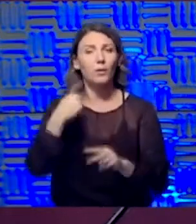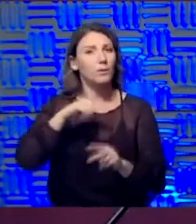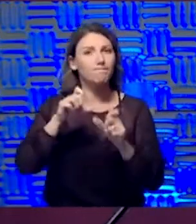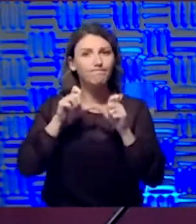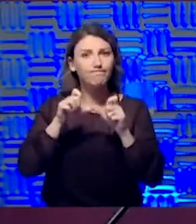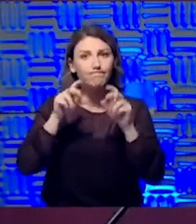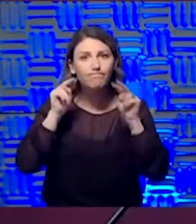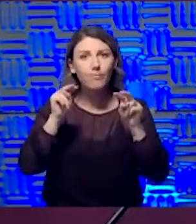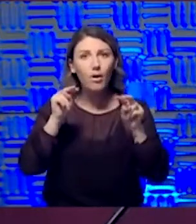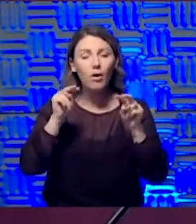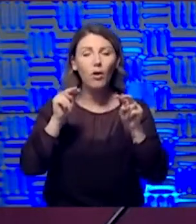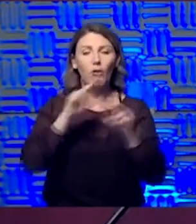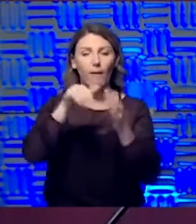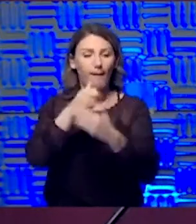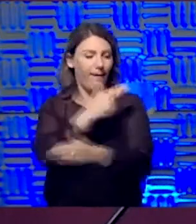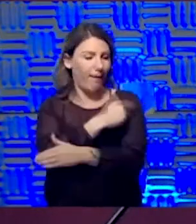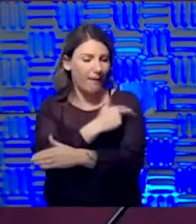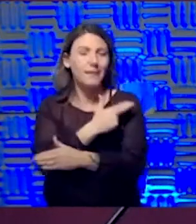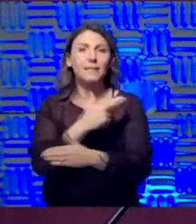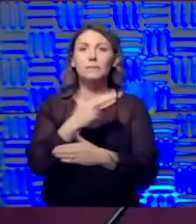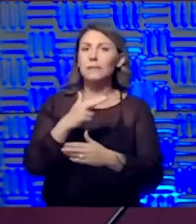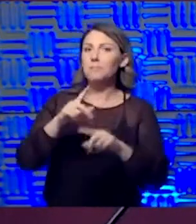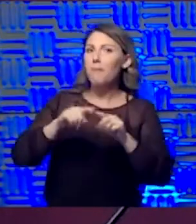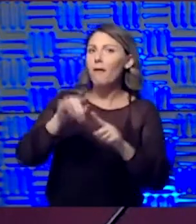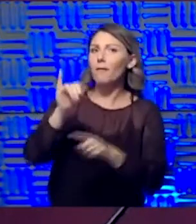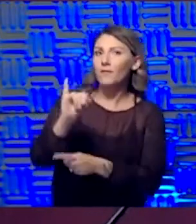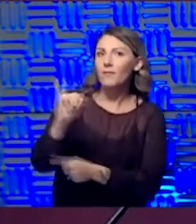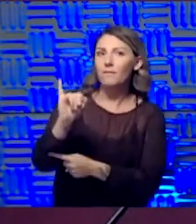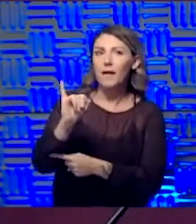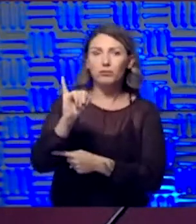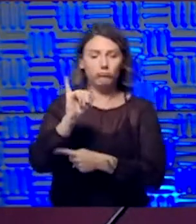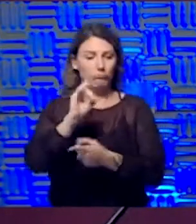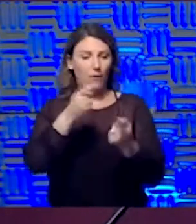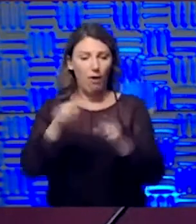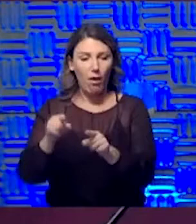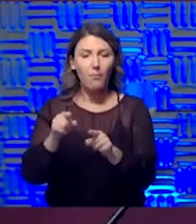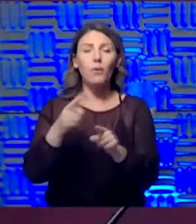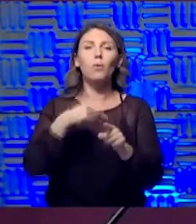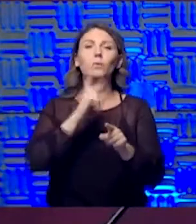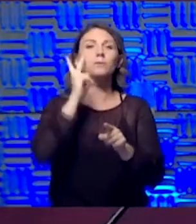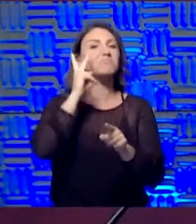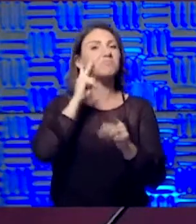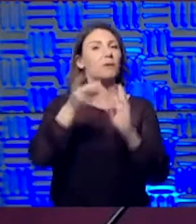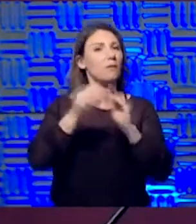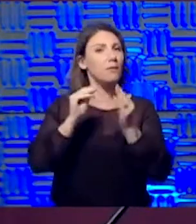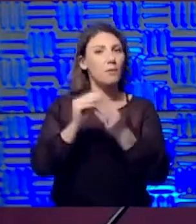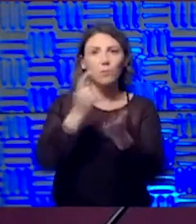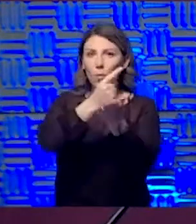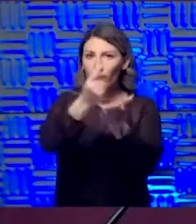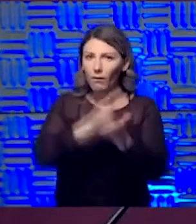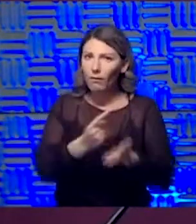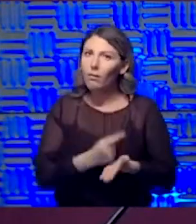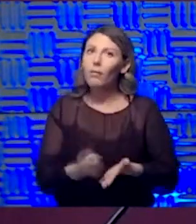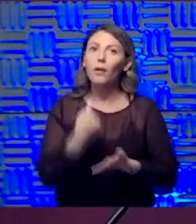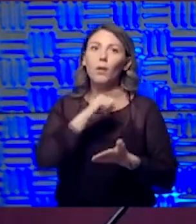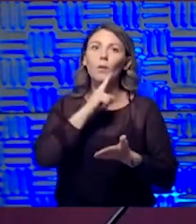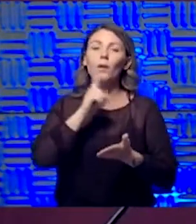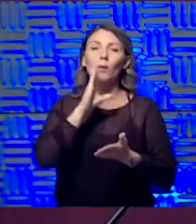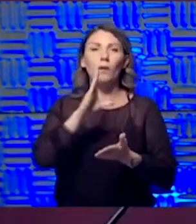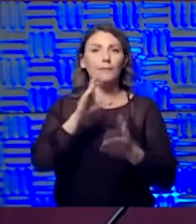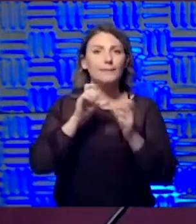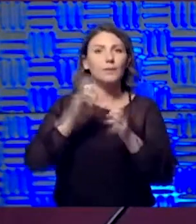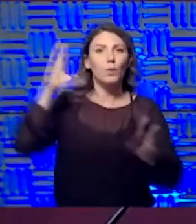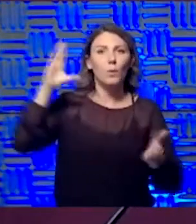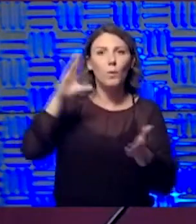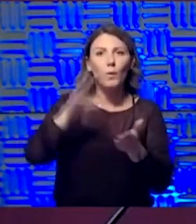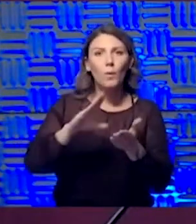to monitor every hospital-based infection that comes through. We're continuing to see those numbers on a weekly basis, and we're continuing to drive that volume down. So I